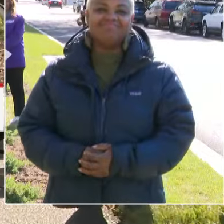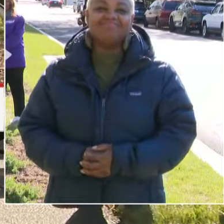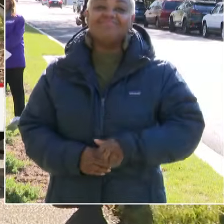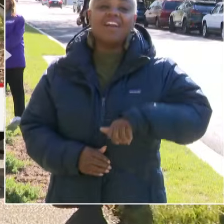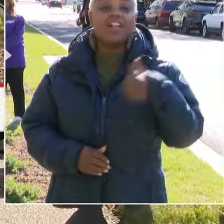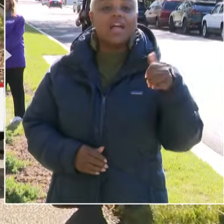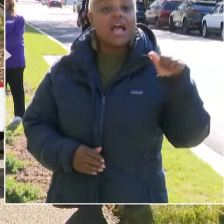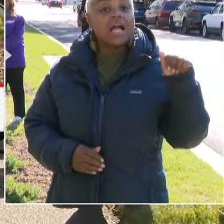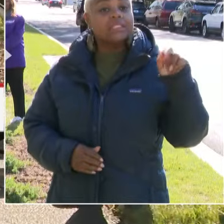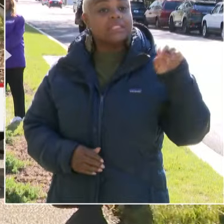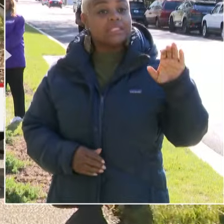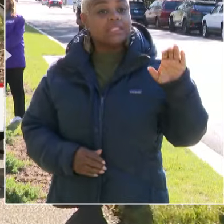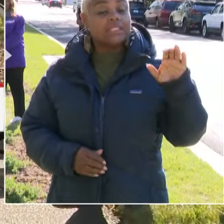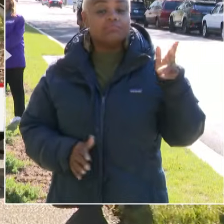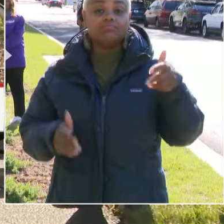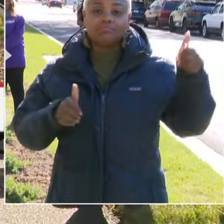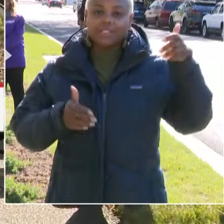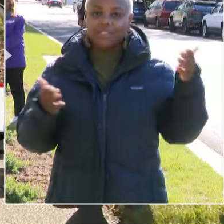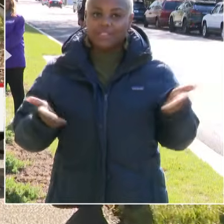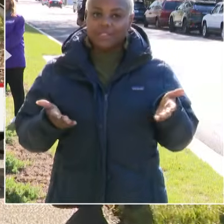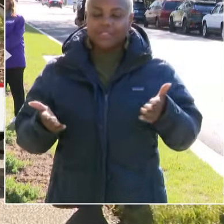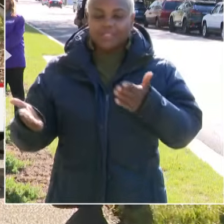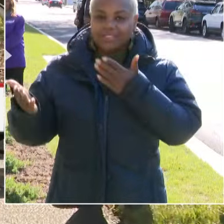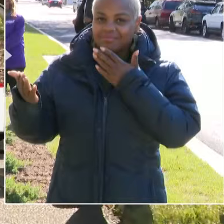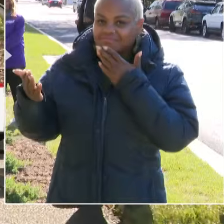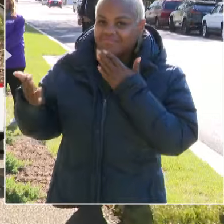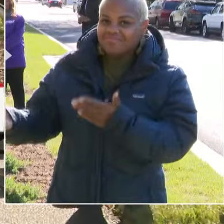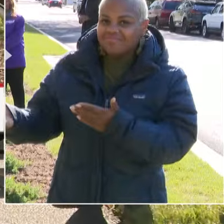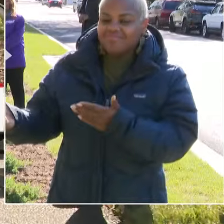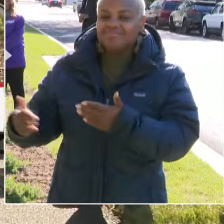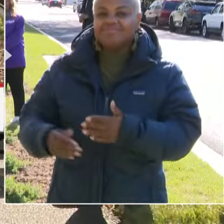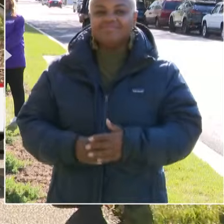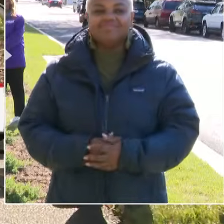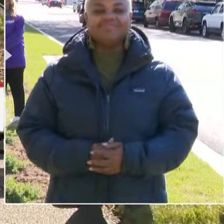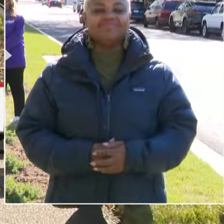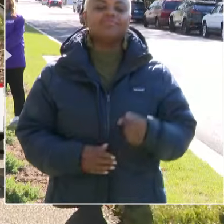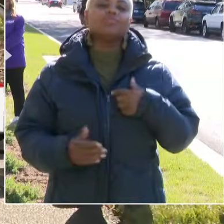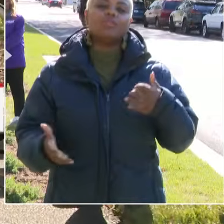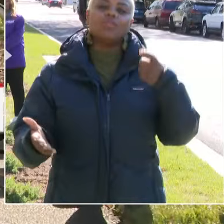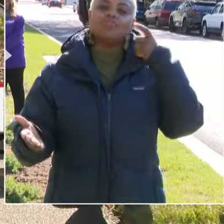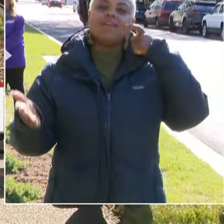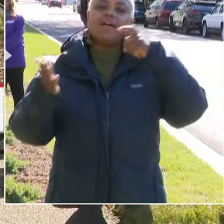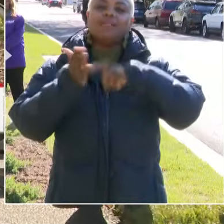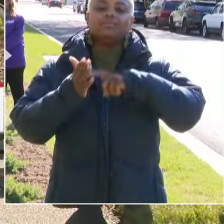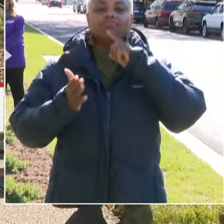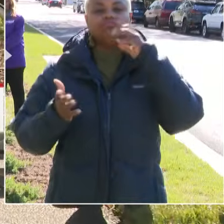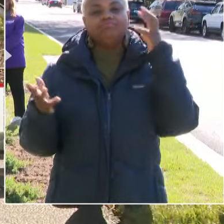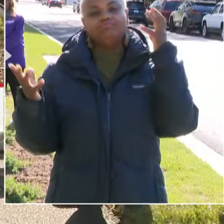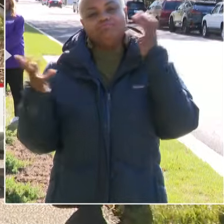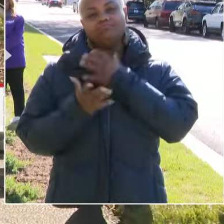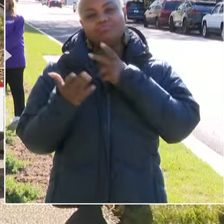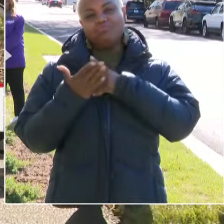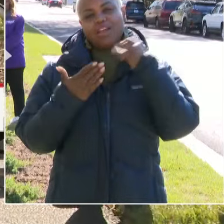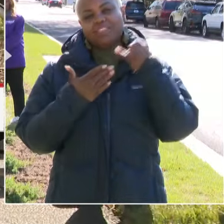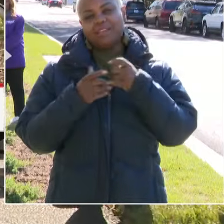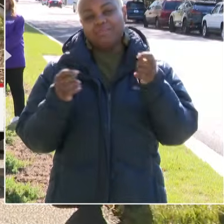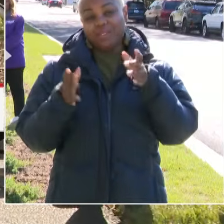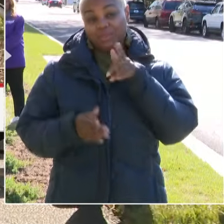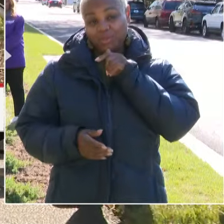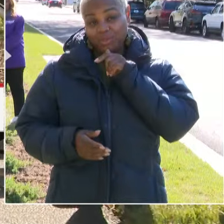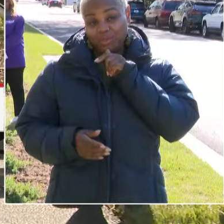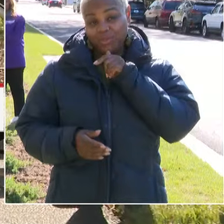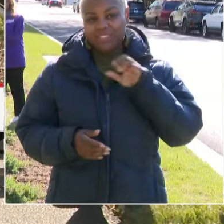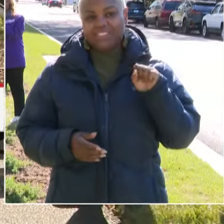leadership and support of this project. I'd also like to recognize an amazing project manager, Samer